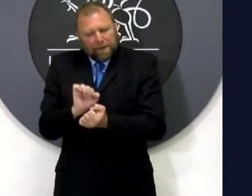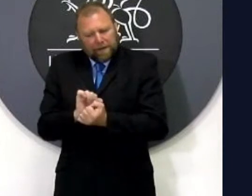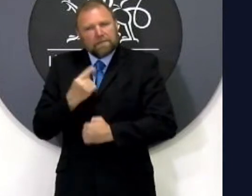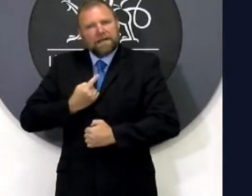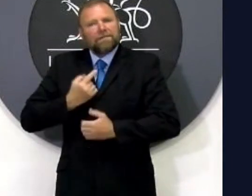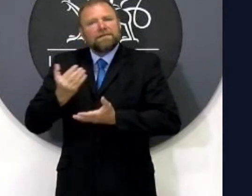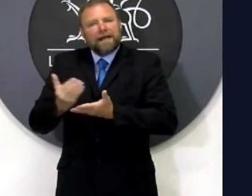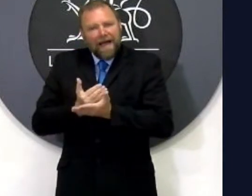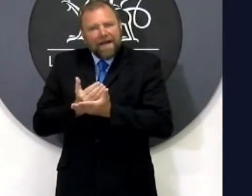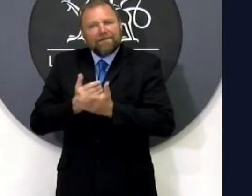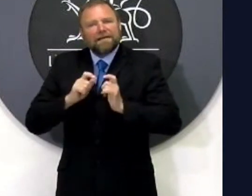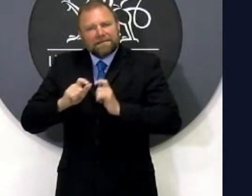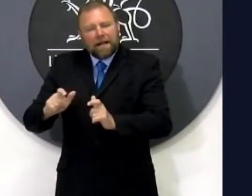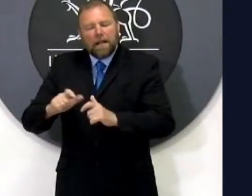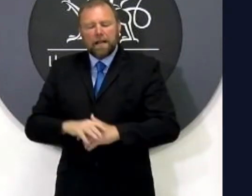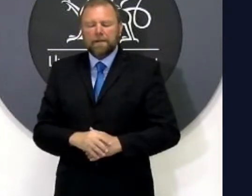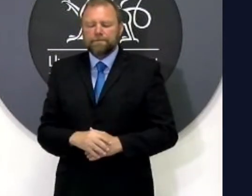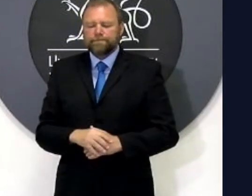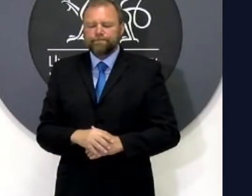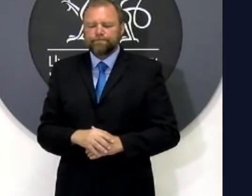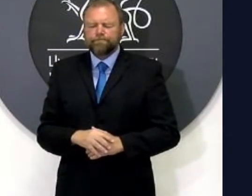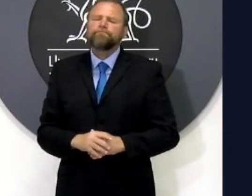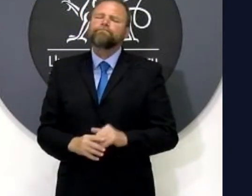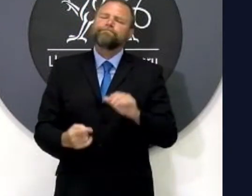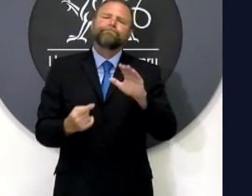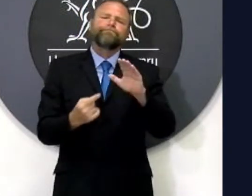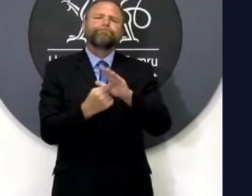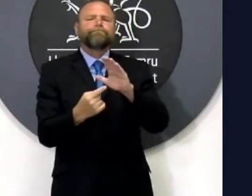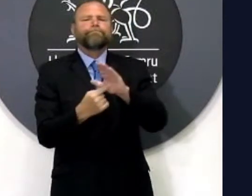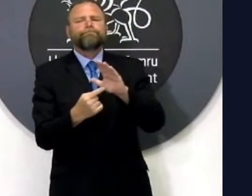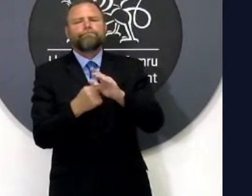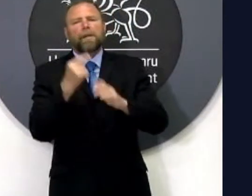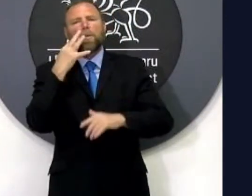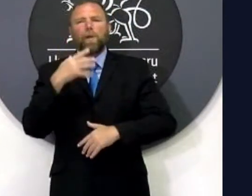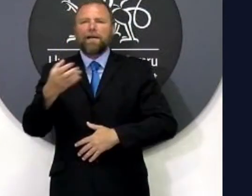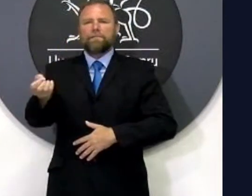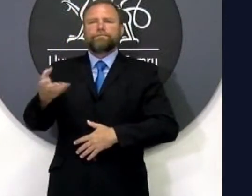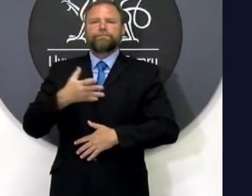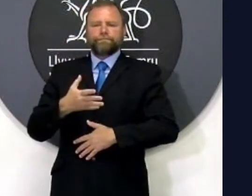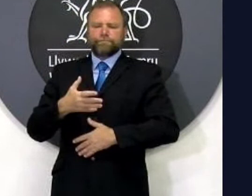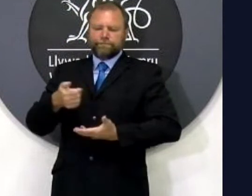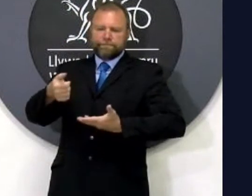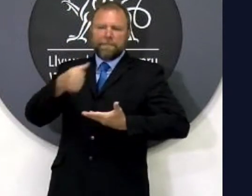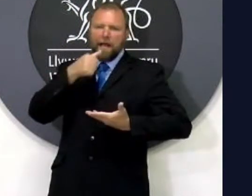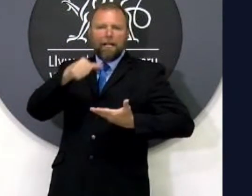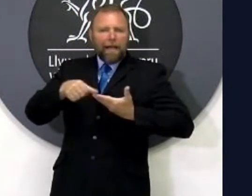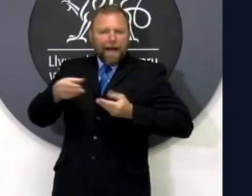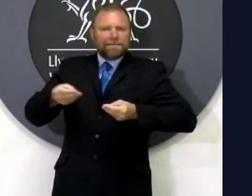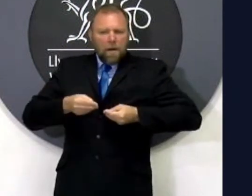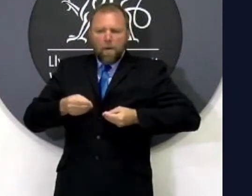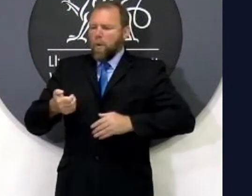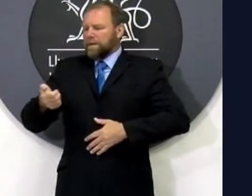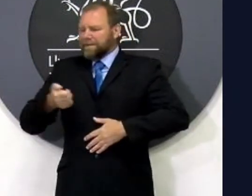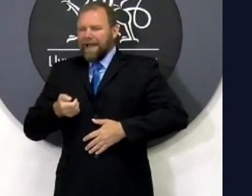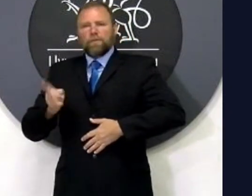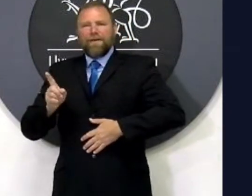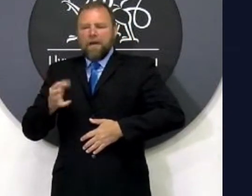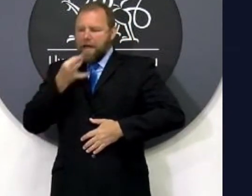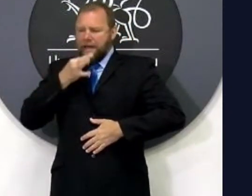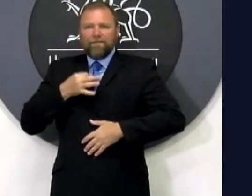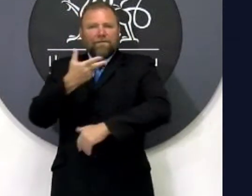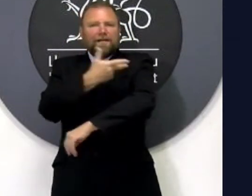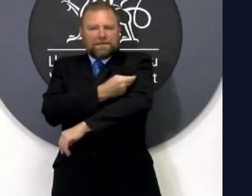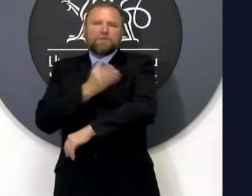safe. And of course, when our call comes for it, it's important that we go and get our vaccination on time. So thank you very much,